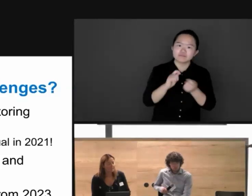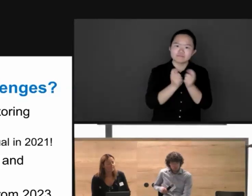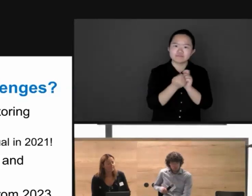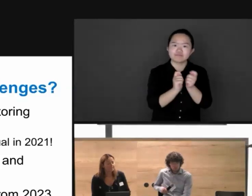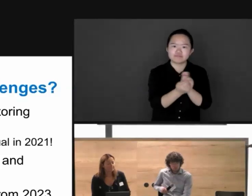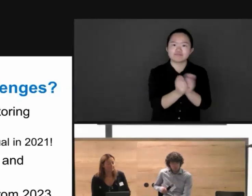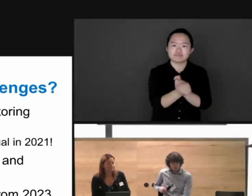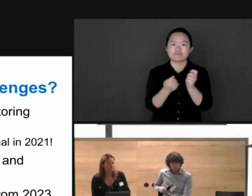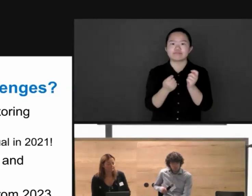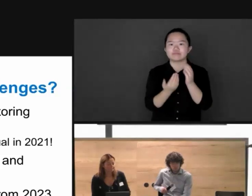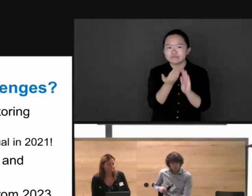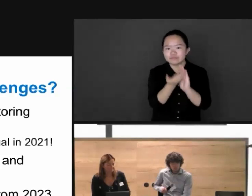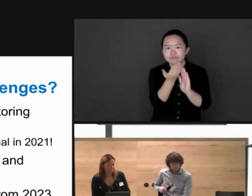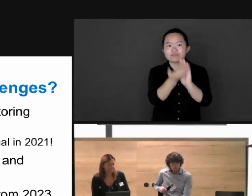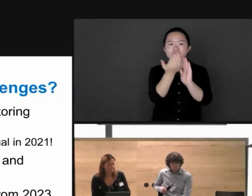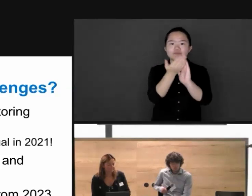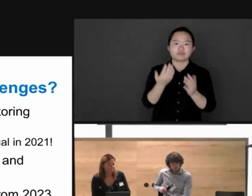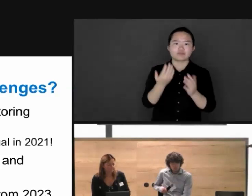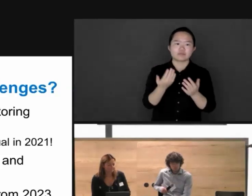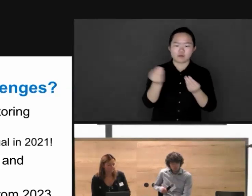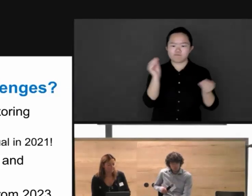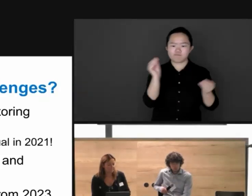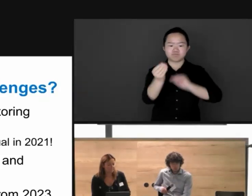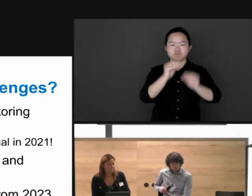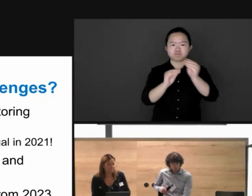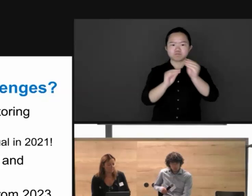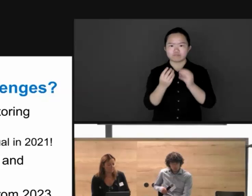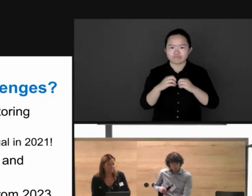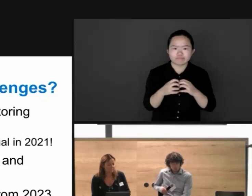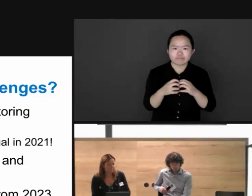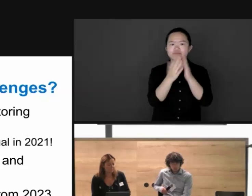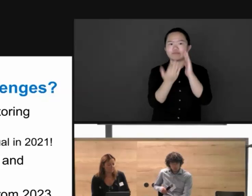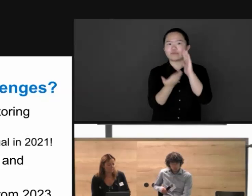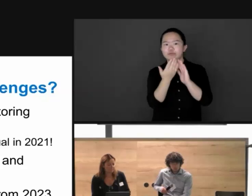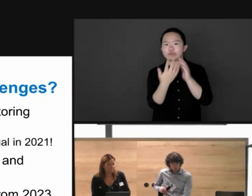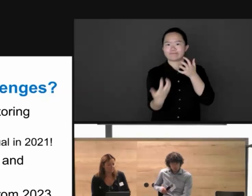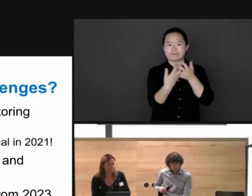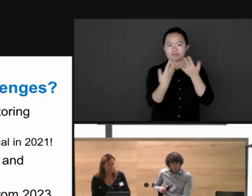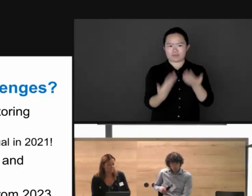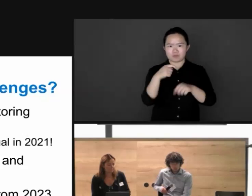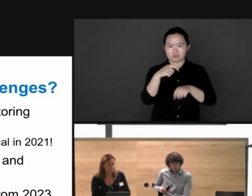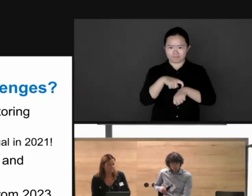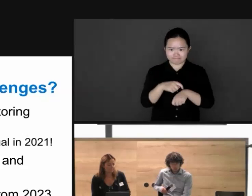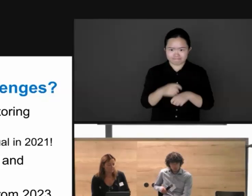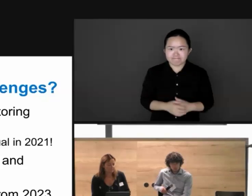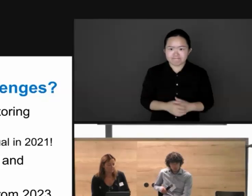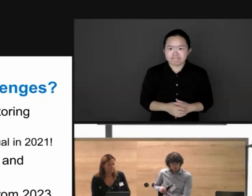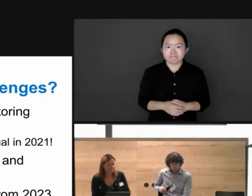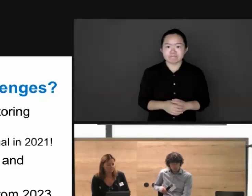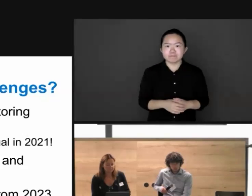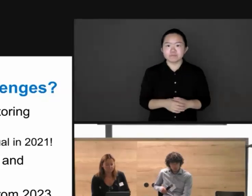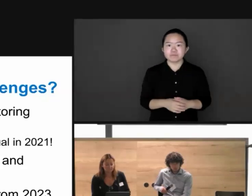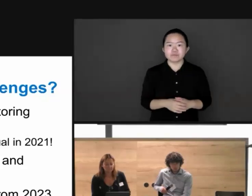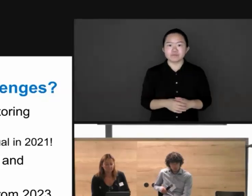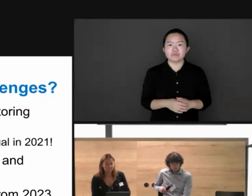has been interested in evaluating their own mobile app. And finally,